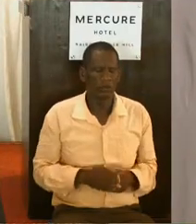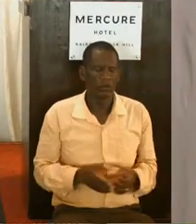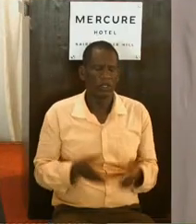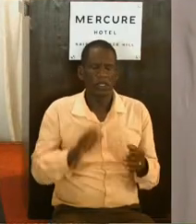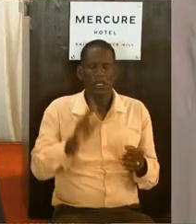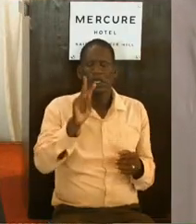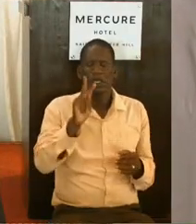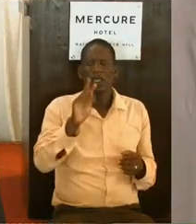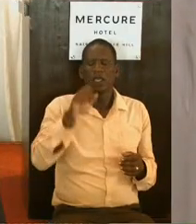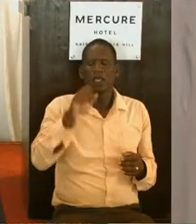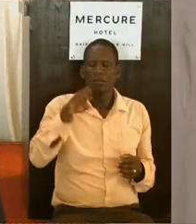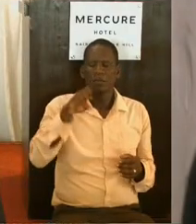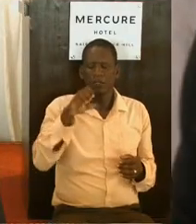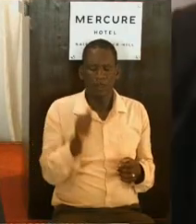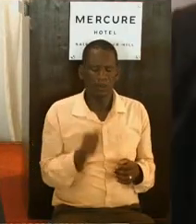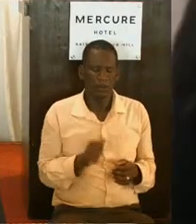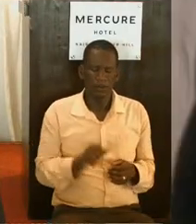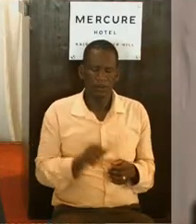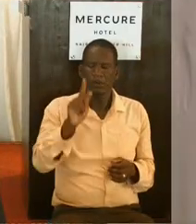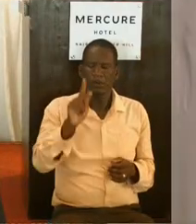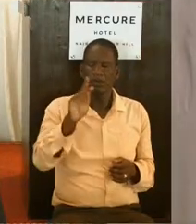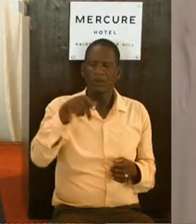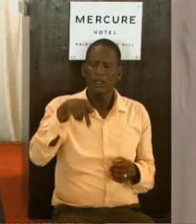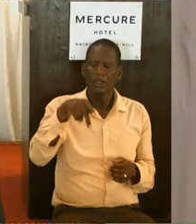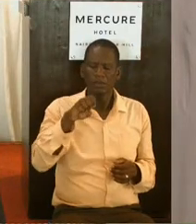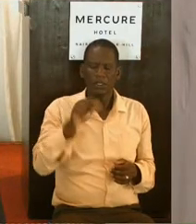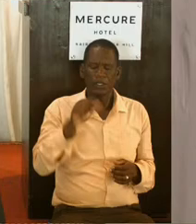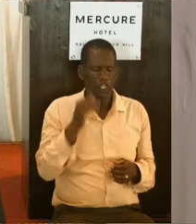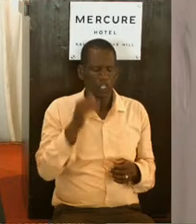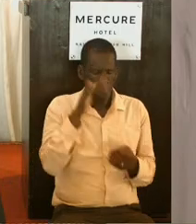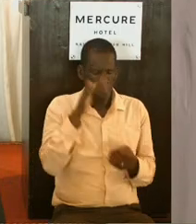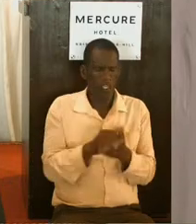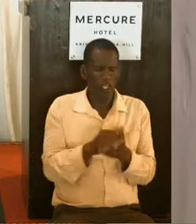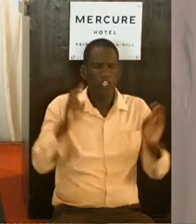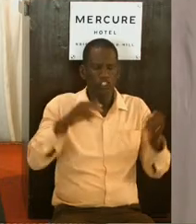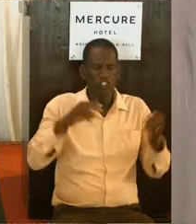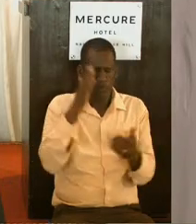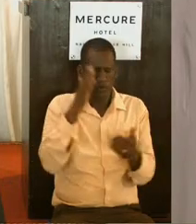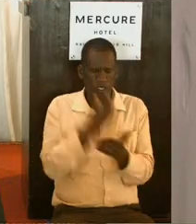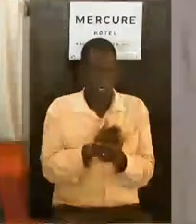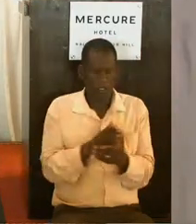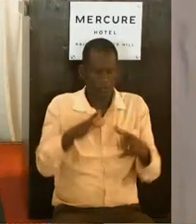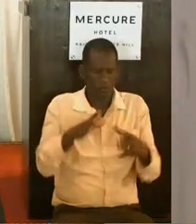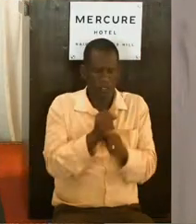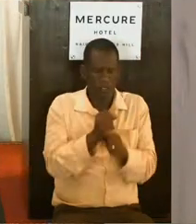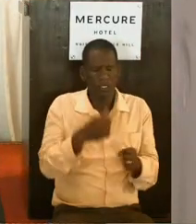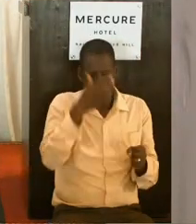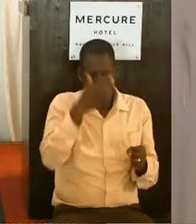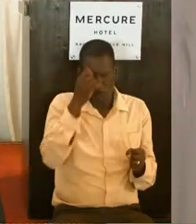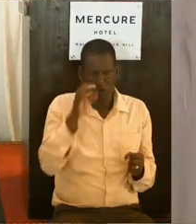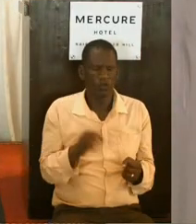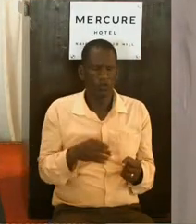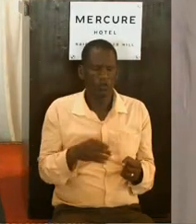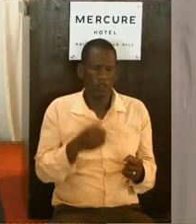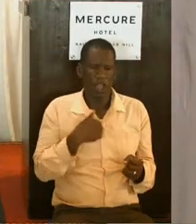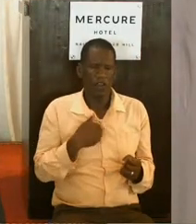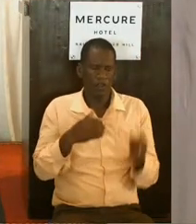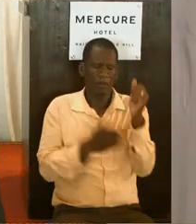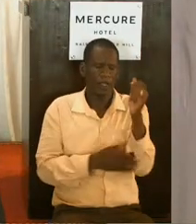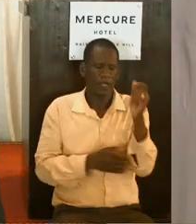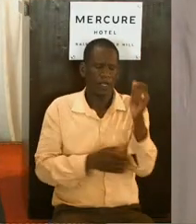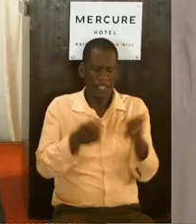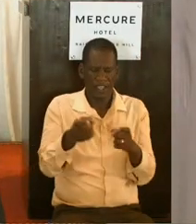kepsa realized that issues of trust come as a result of having bad